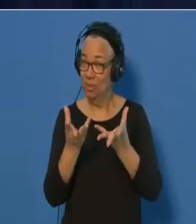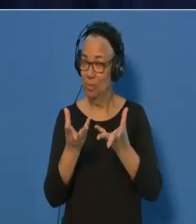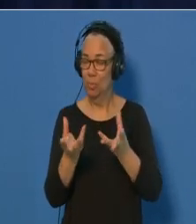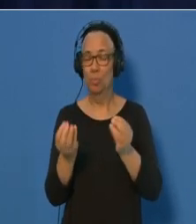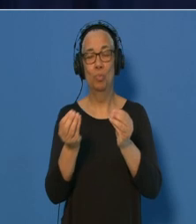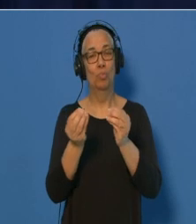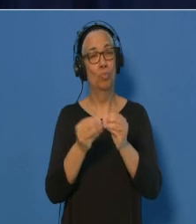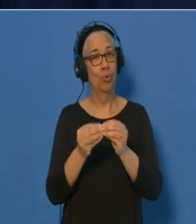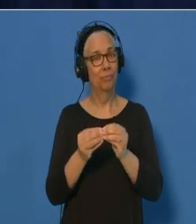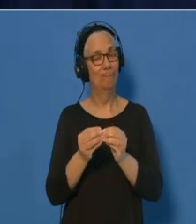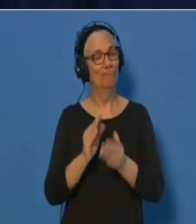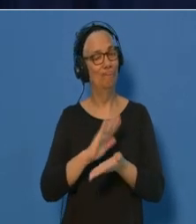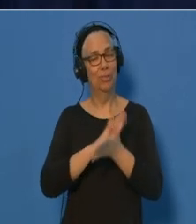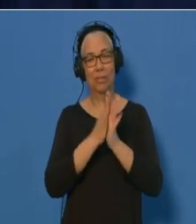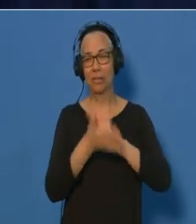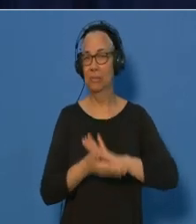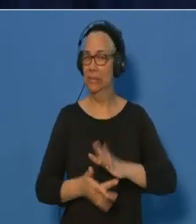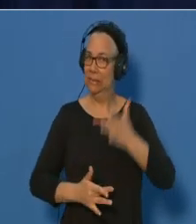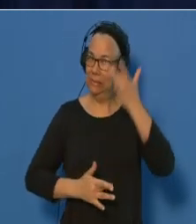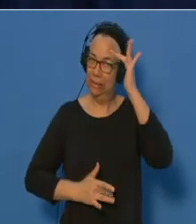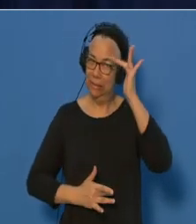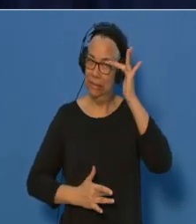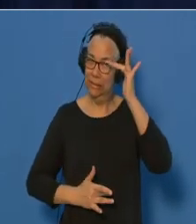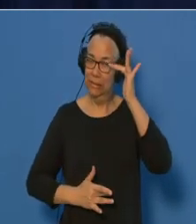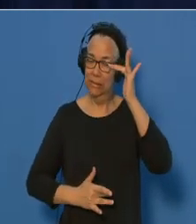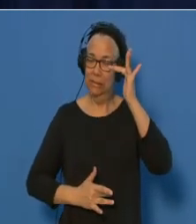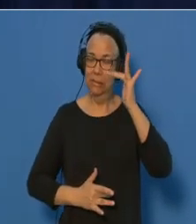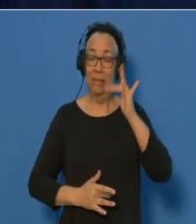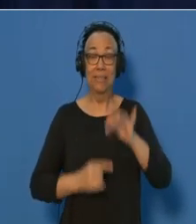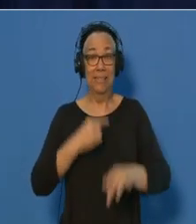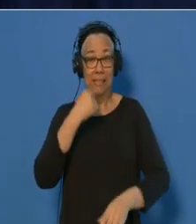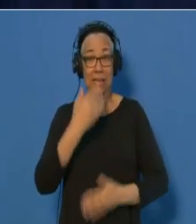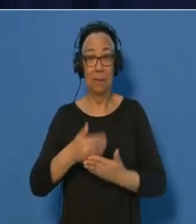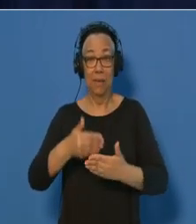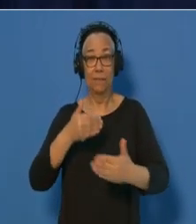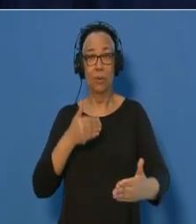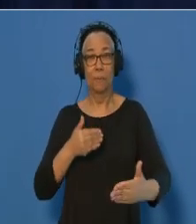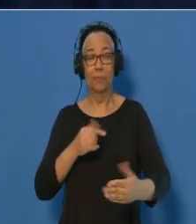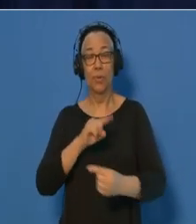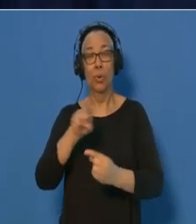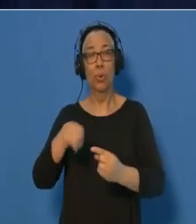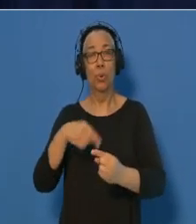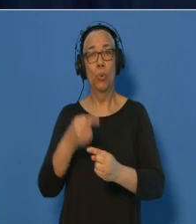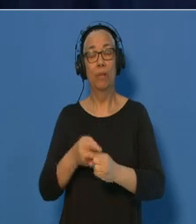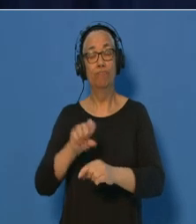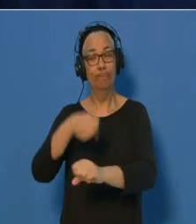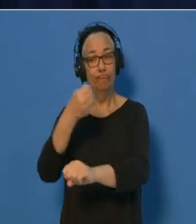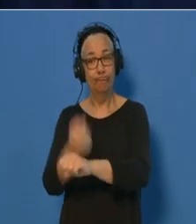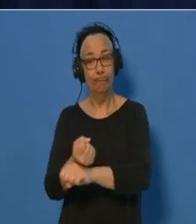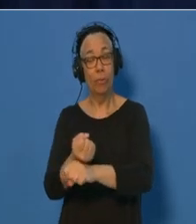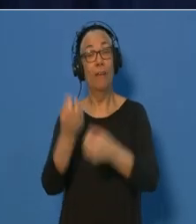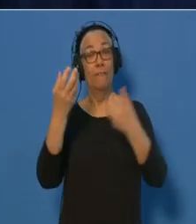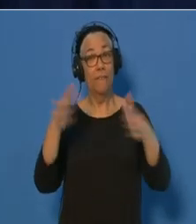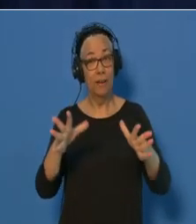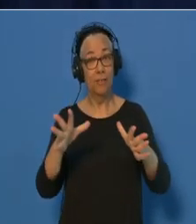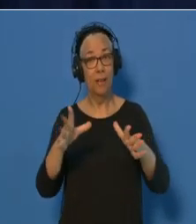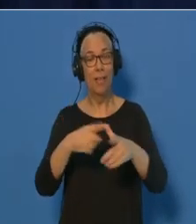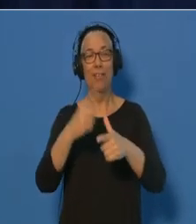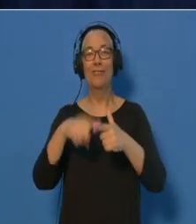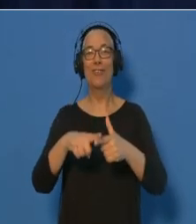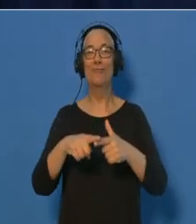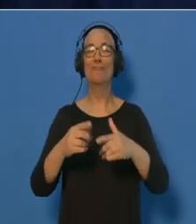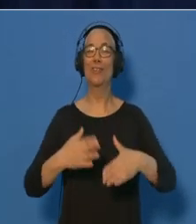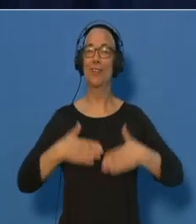this illness. As I've indicated before, once the shelter-in-place order is lifted, we will be able to enjoy